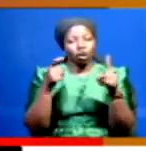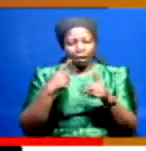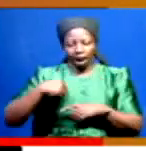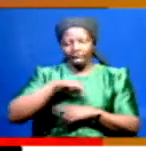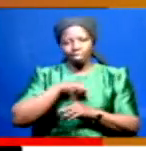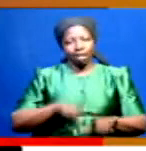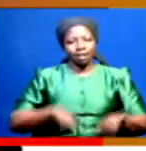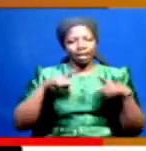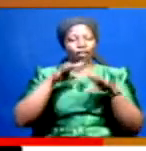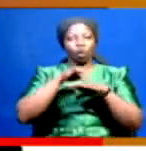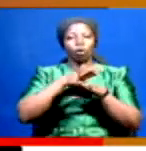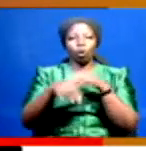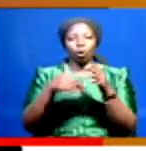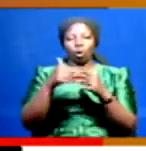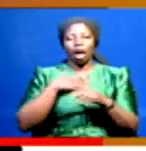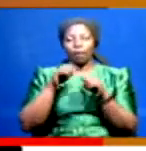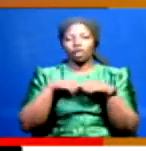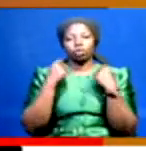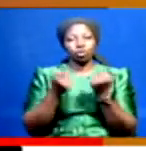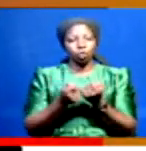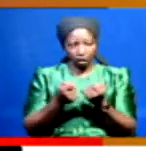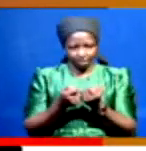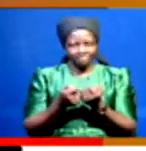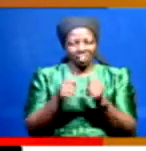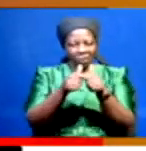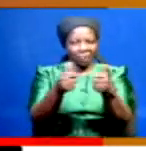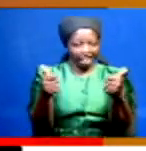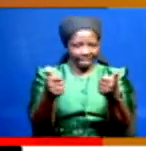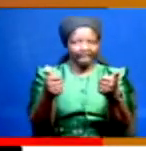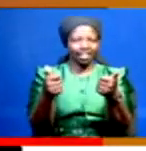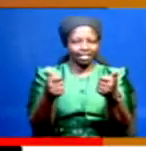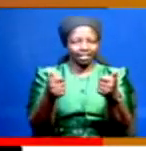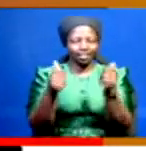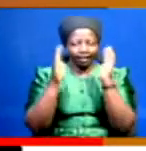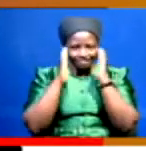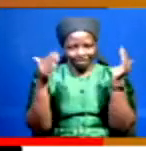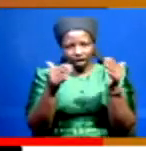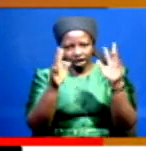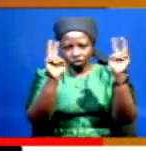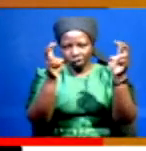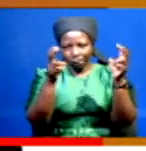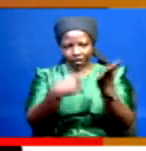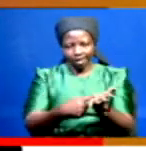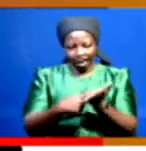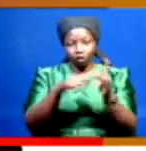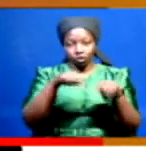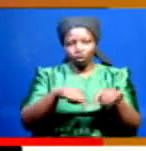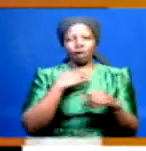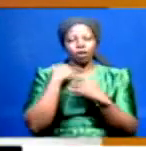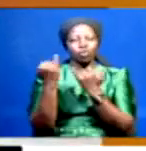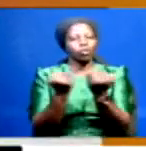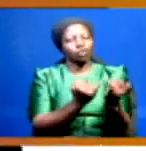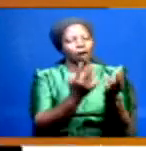on all our socials. Well, right to the topic of discussion today, let me introduce my panelists.